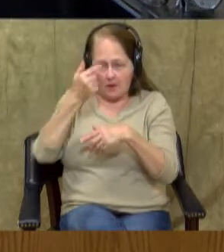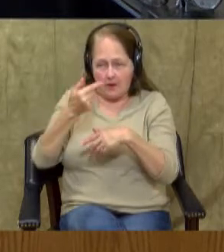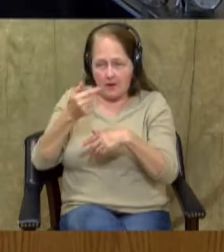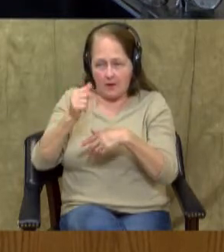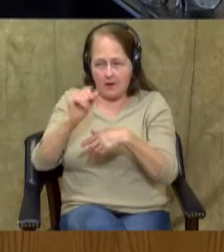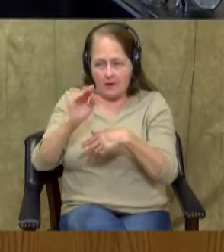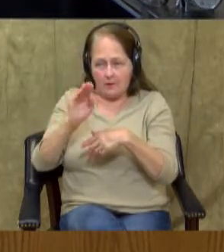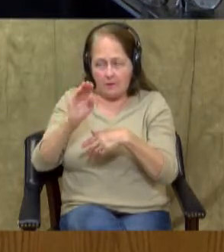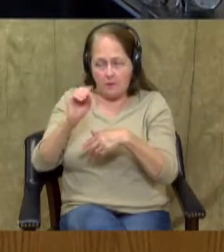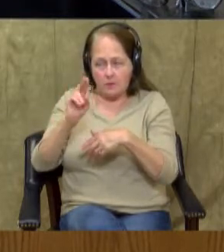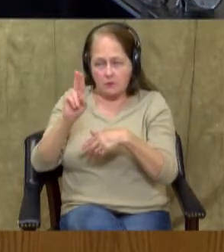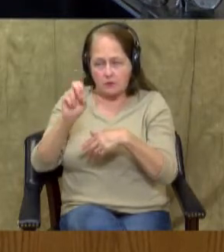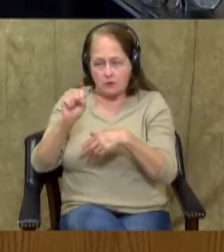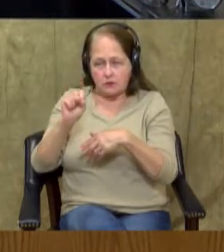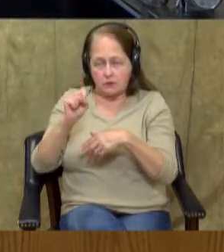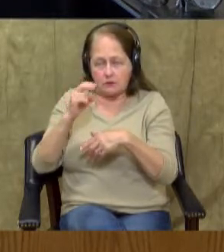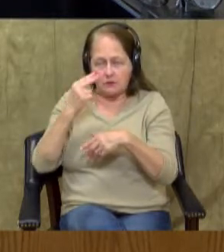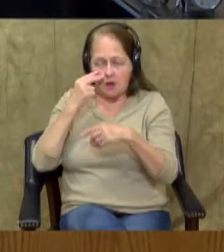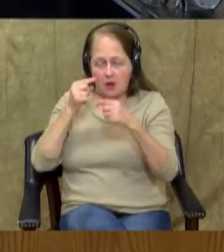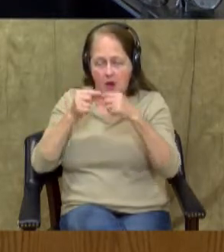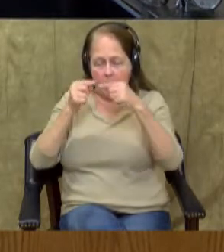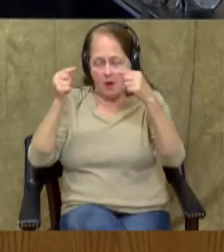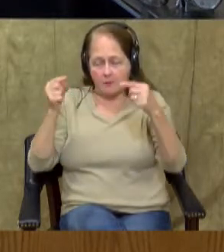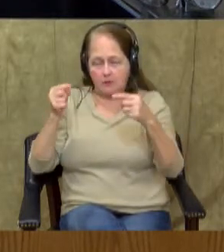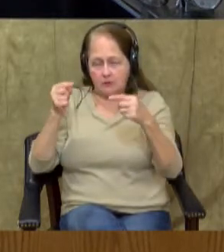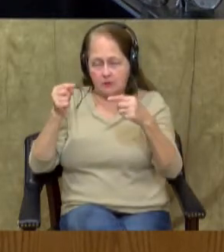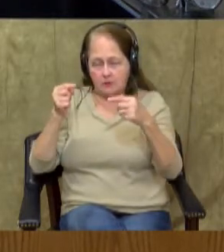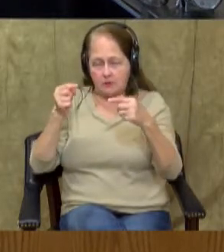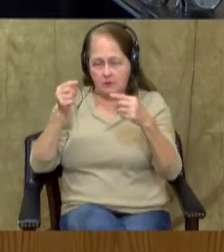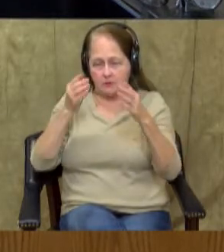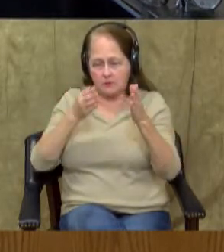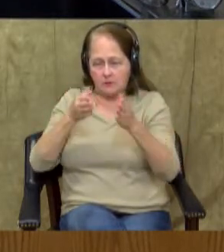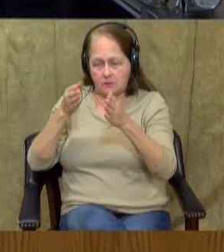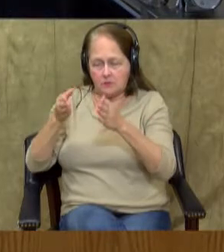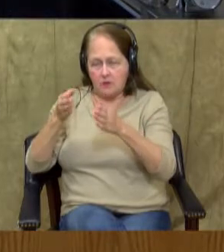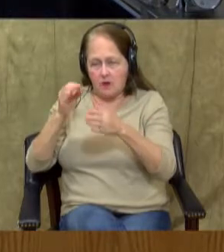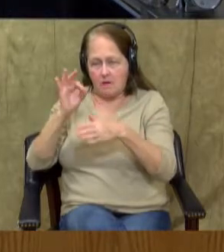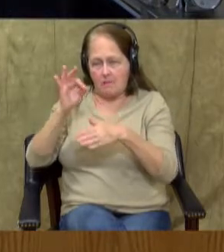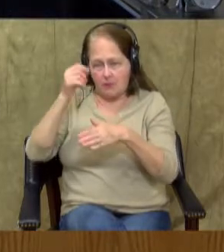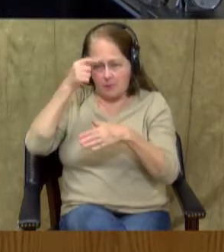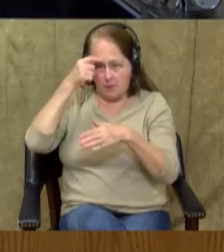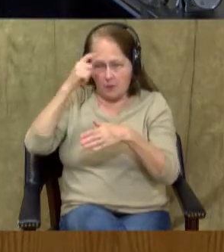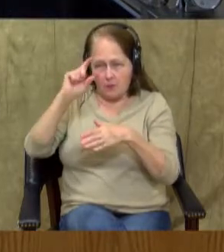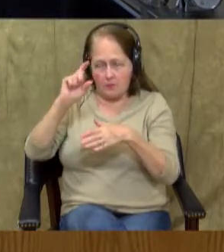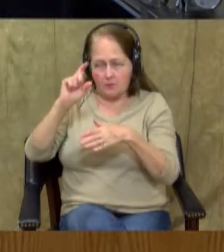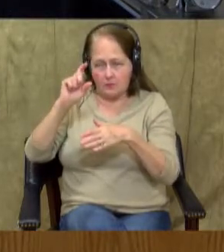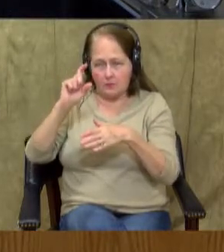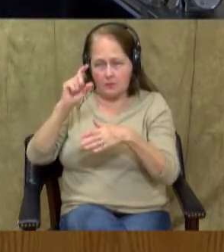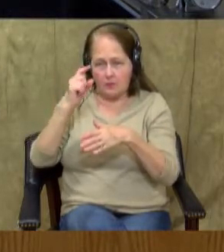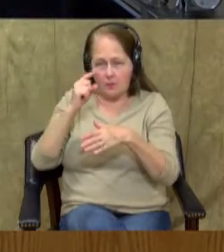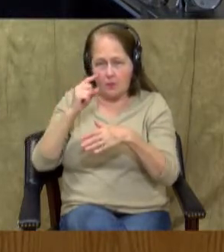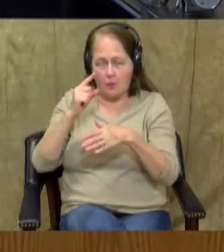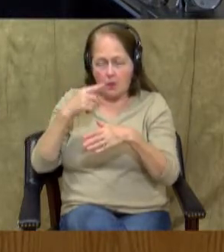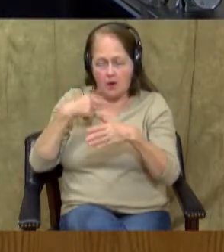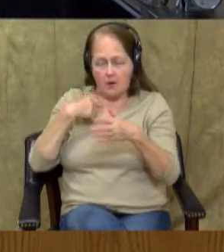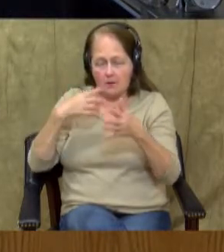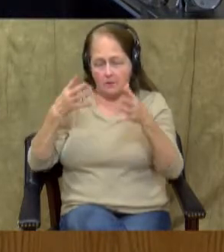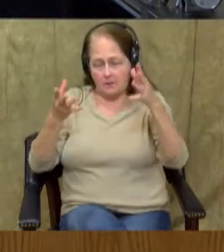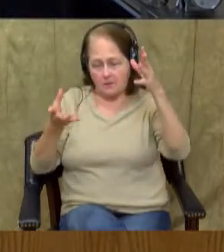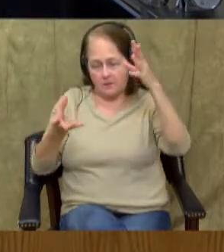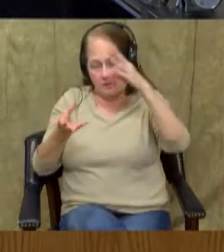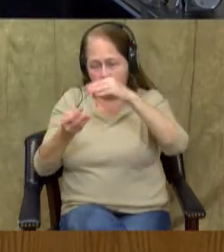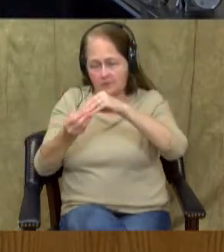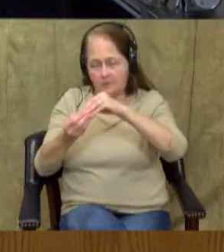they're on opposite sides of the world, they see opposite phases of the moon. So by and large, when I compiled this